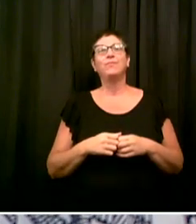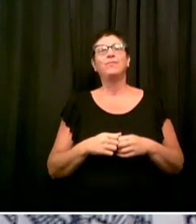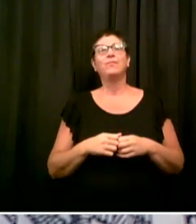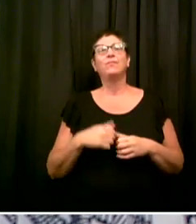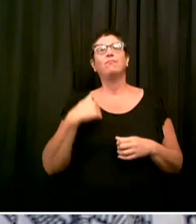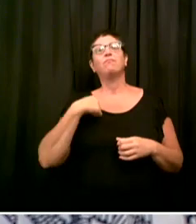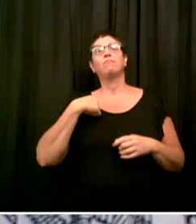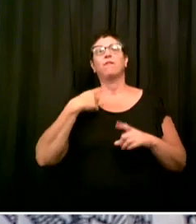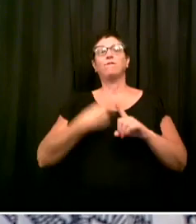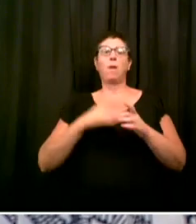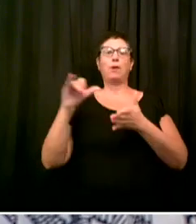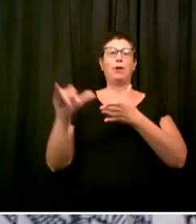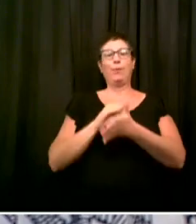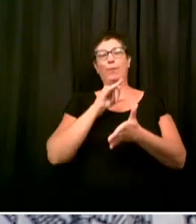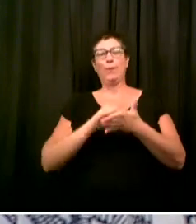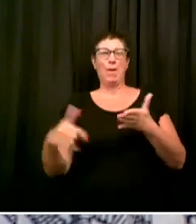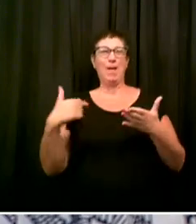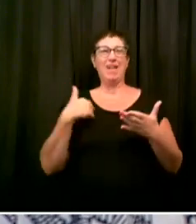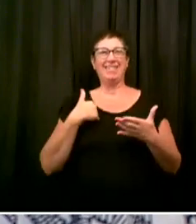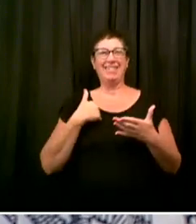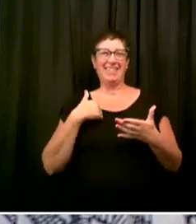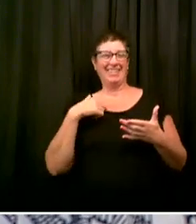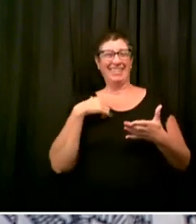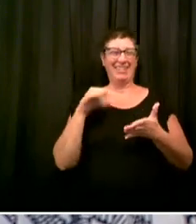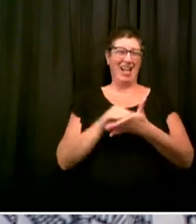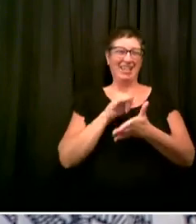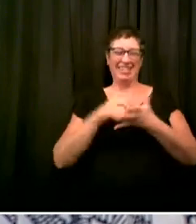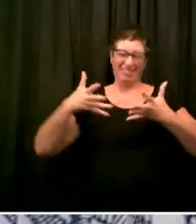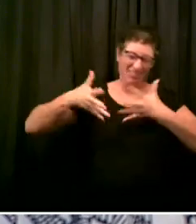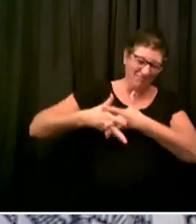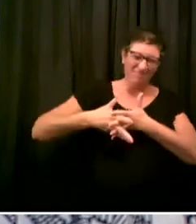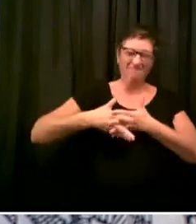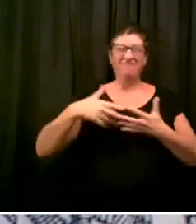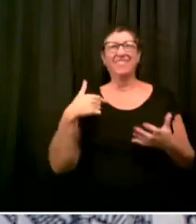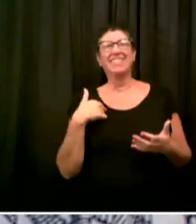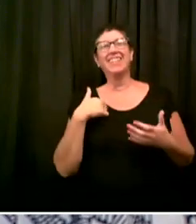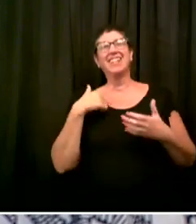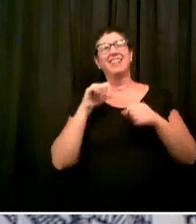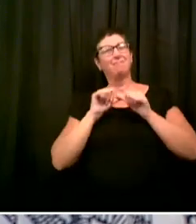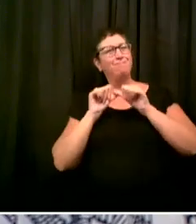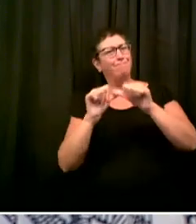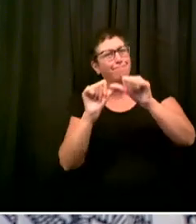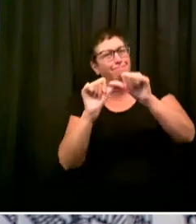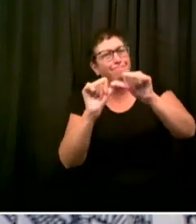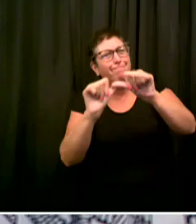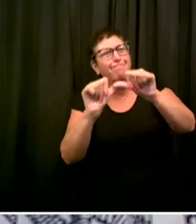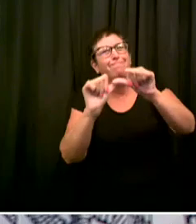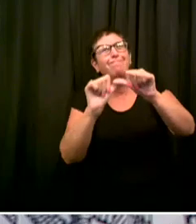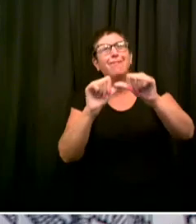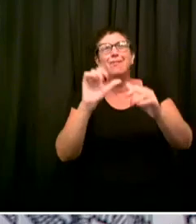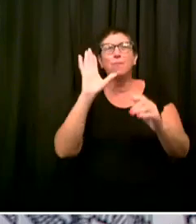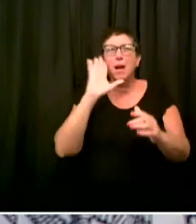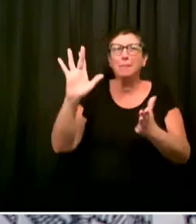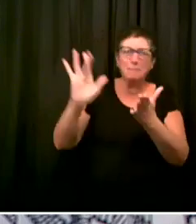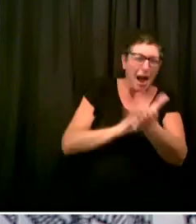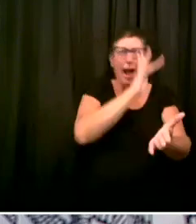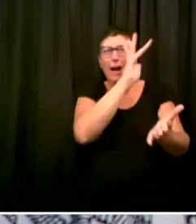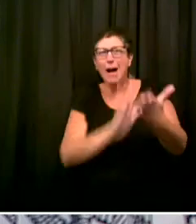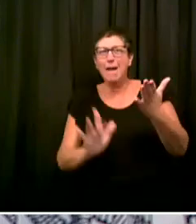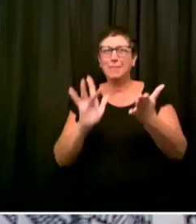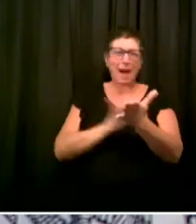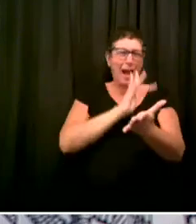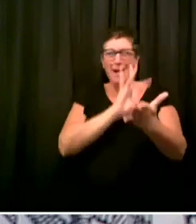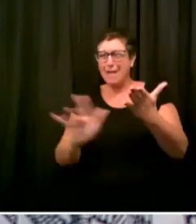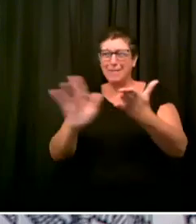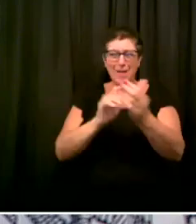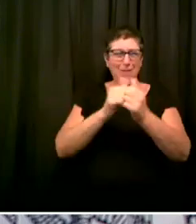that perseverance pays off, and I hope people take that to heart. You're an example to us all, Steve.